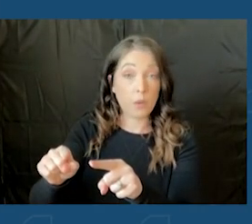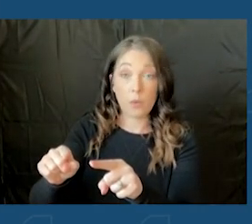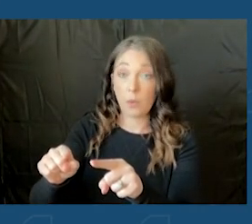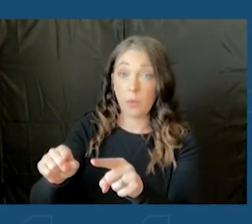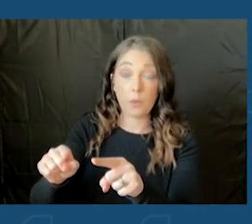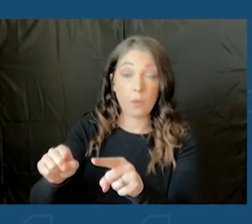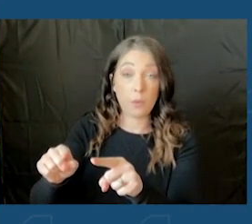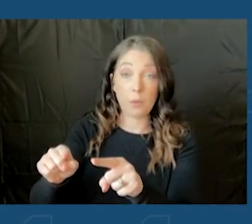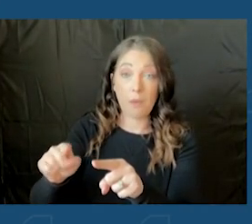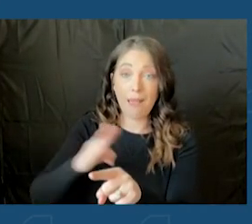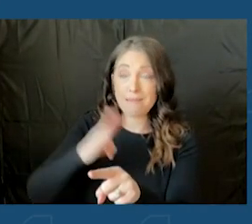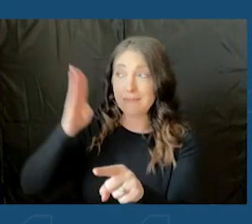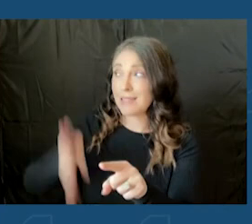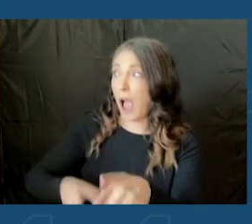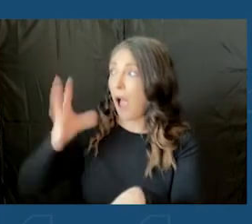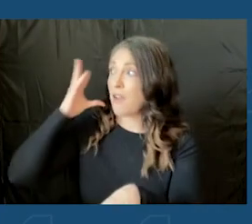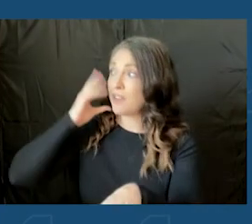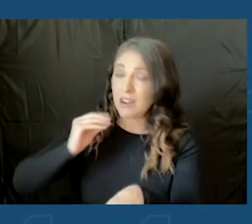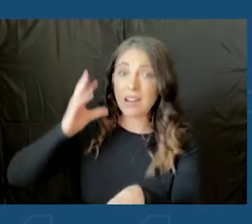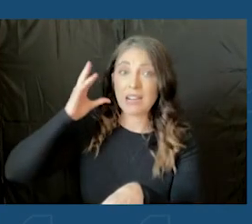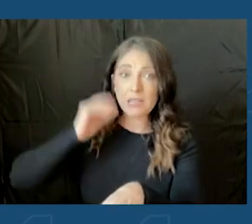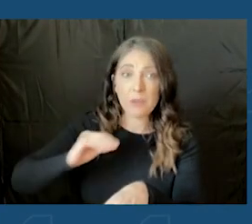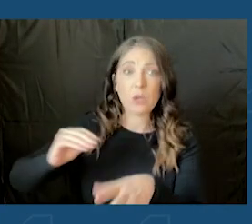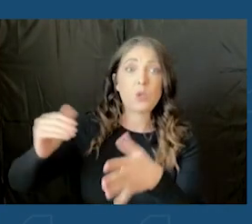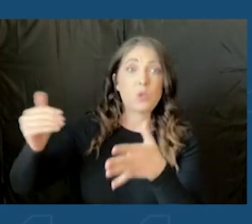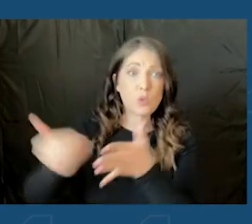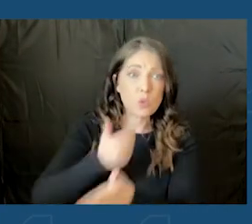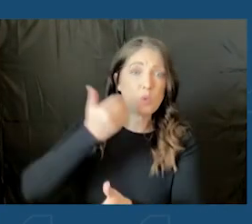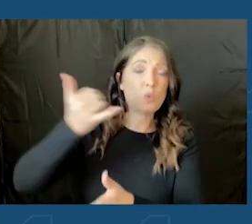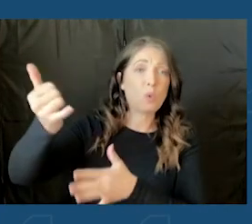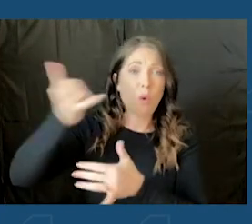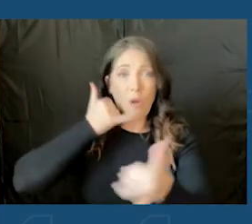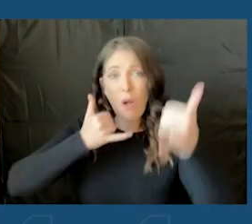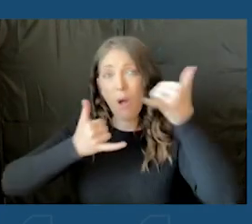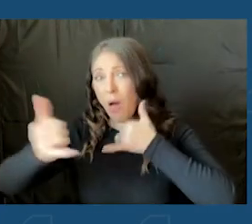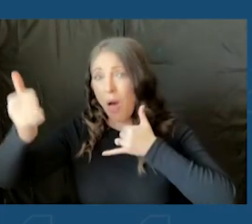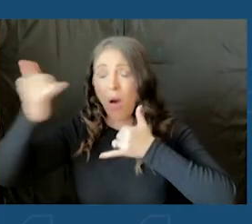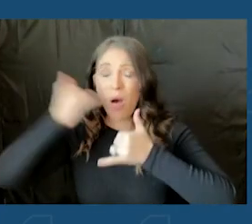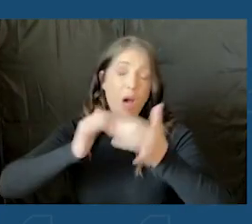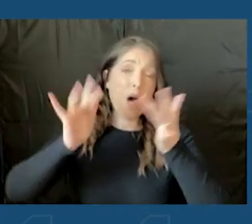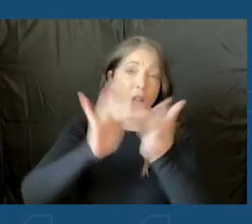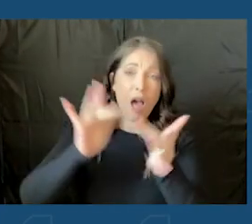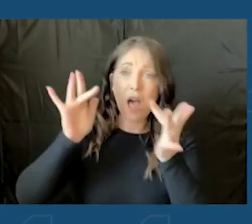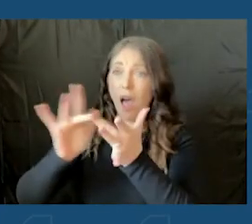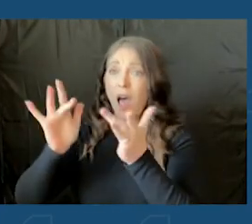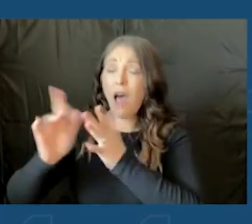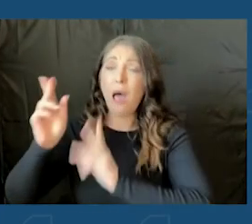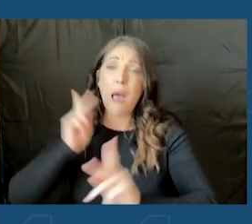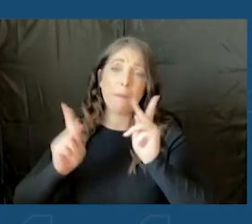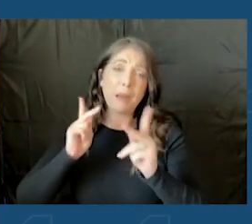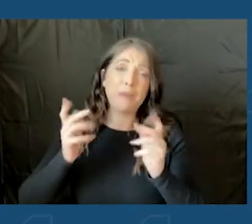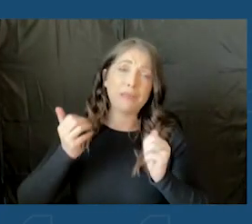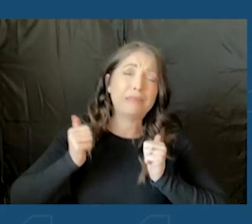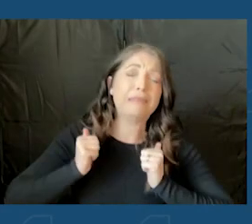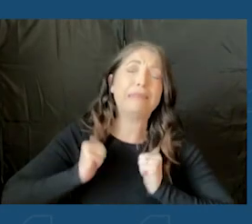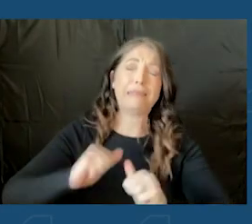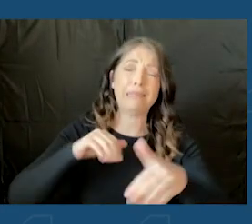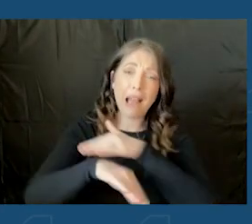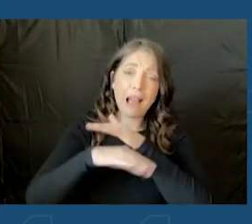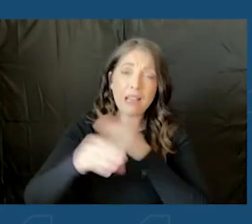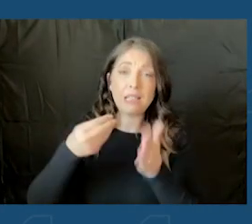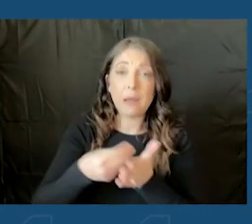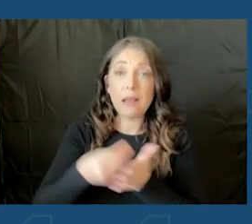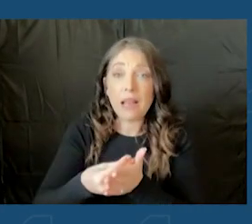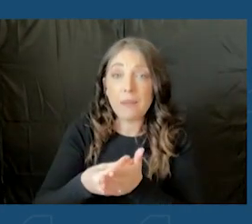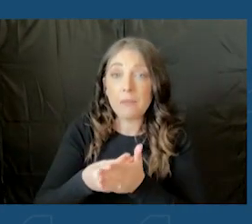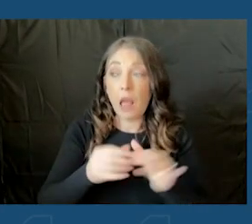unprecedented flood of new calls and contact and people desperately trying to access money. The system was not